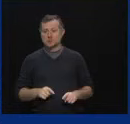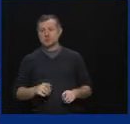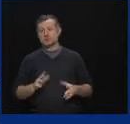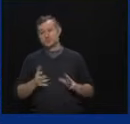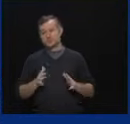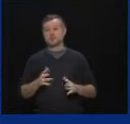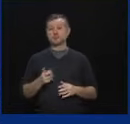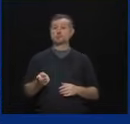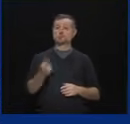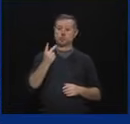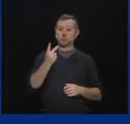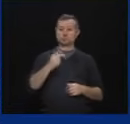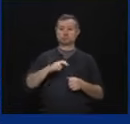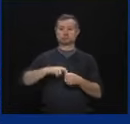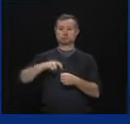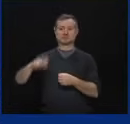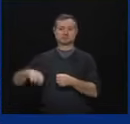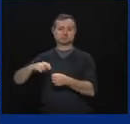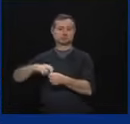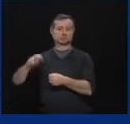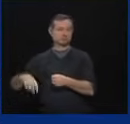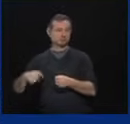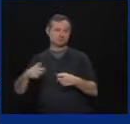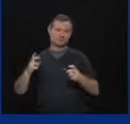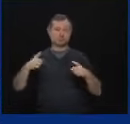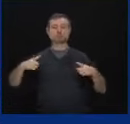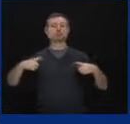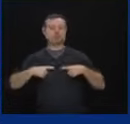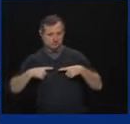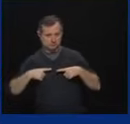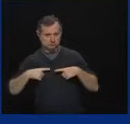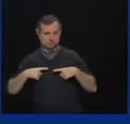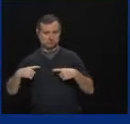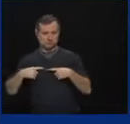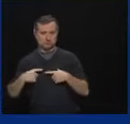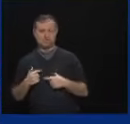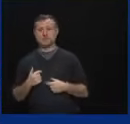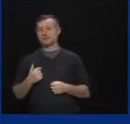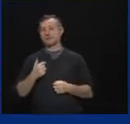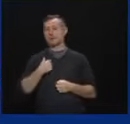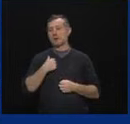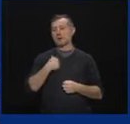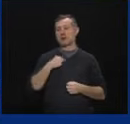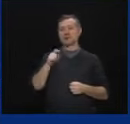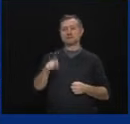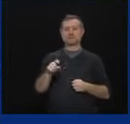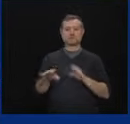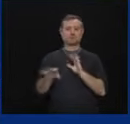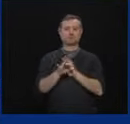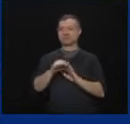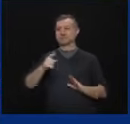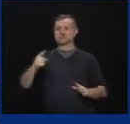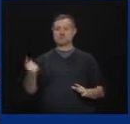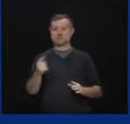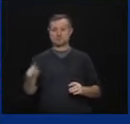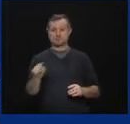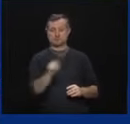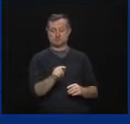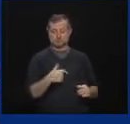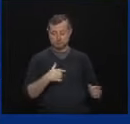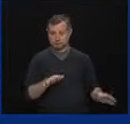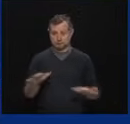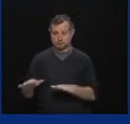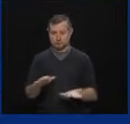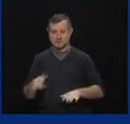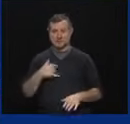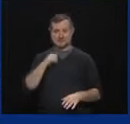resignations. In order for there to be any business going forward, I had to appoint somebody. And that is the circumstance we were in yesterday. I had